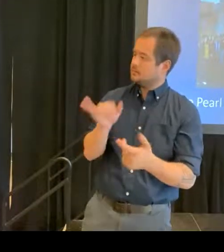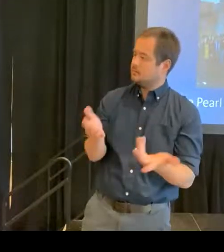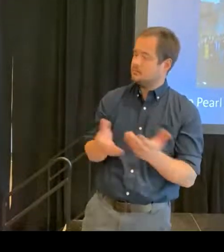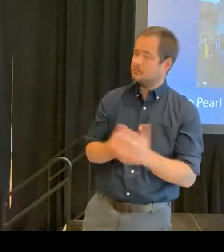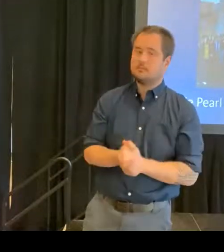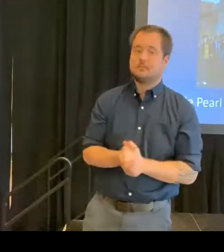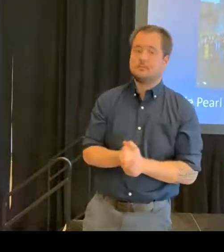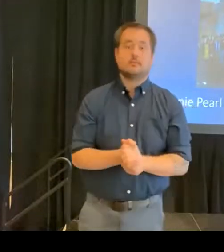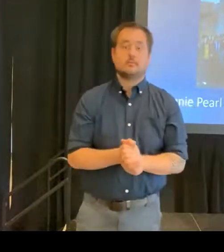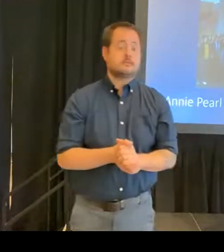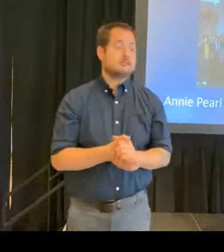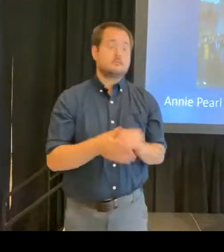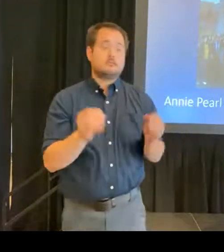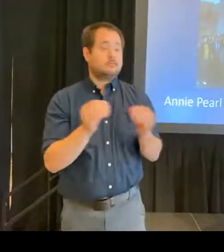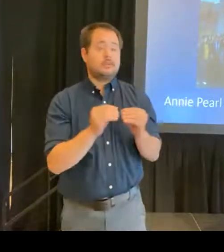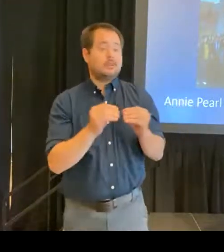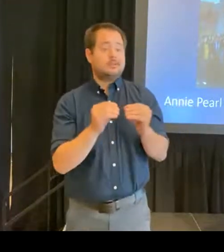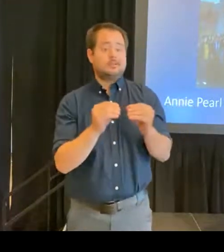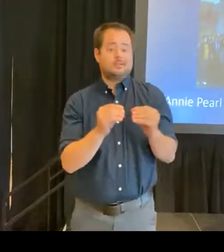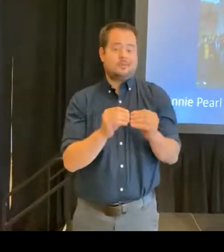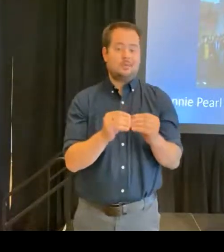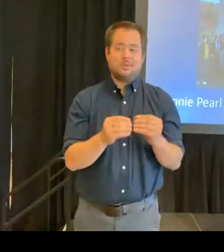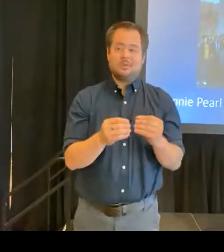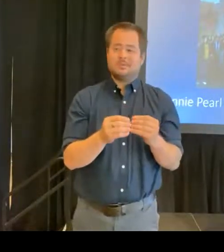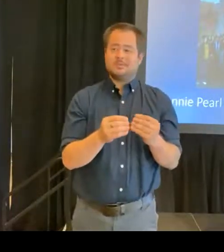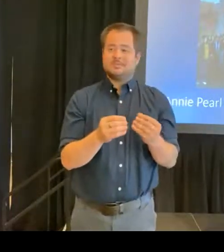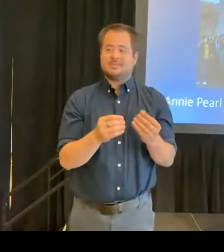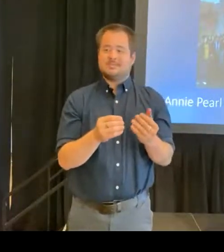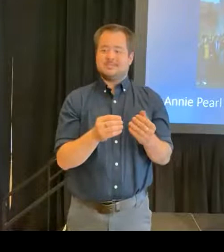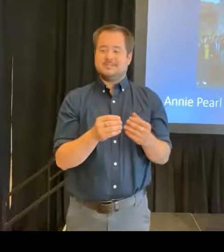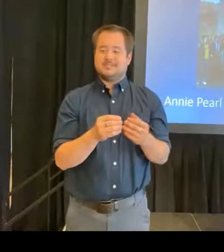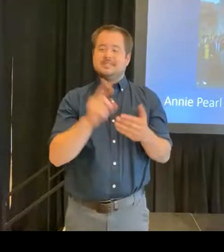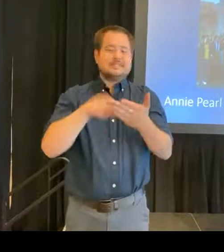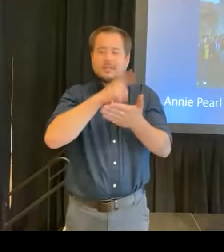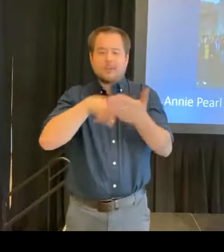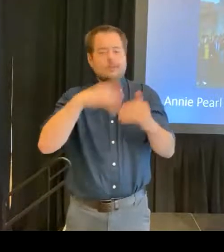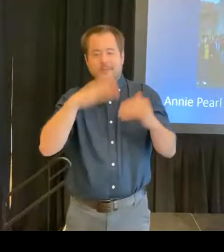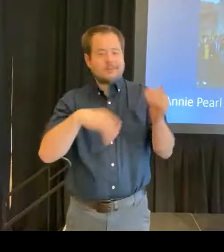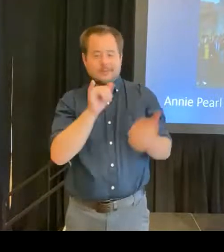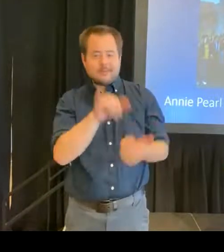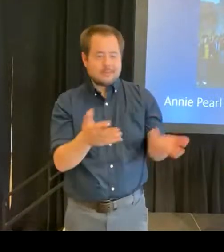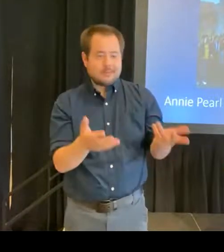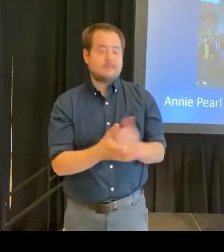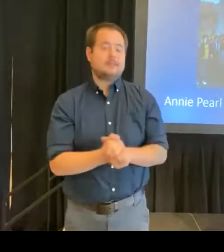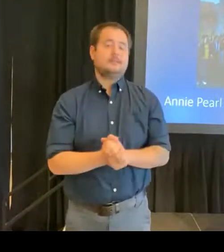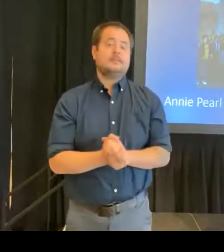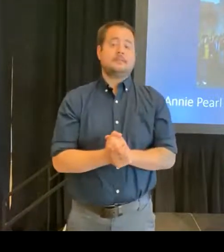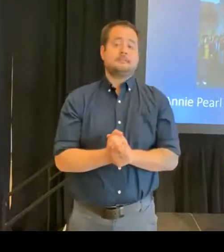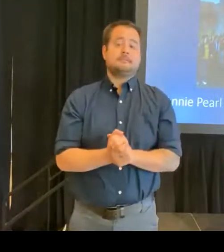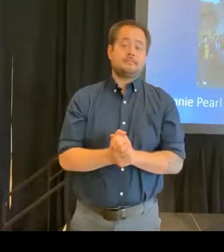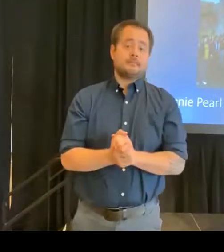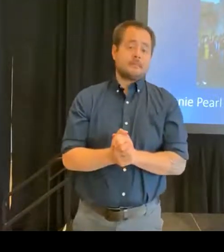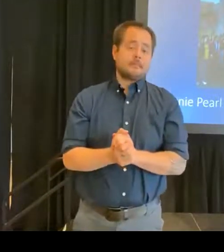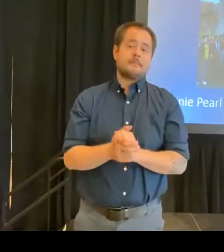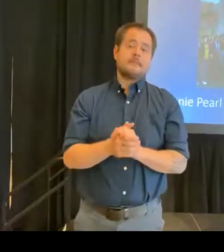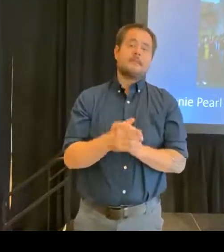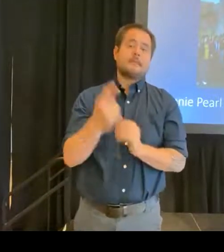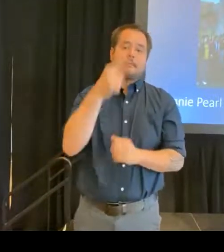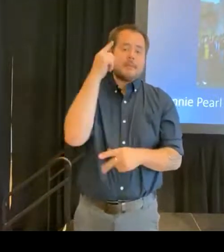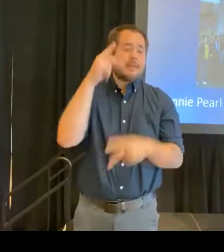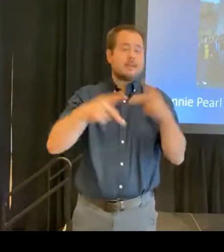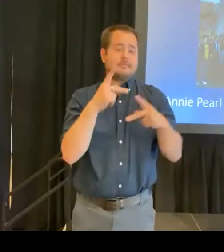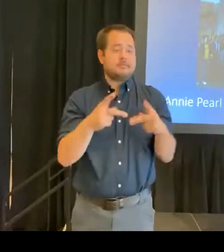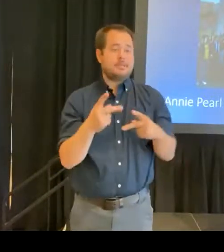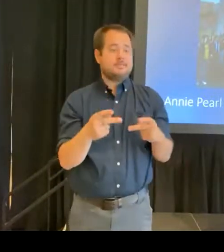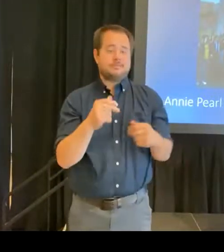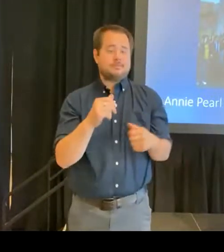that? It's even more cynical than that, right? So there's one school of thought that says that that Black people didn't really have a place